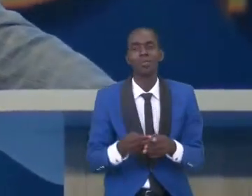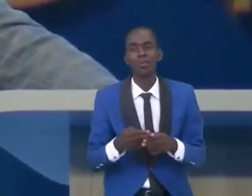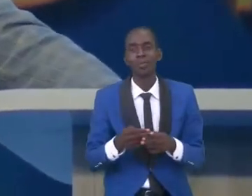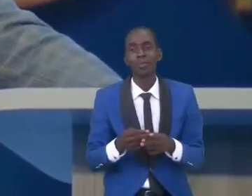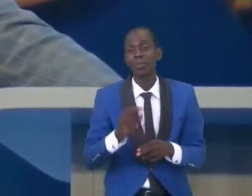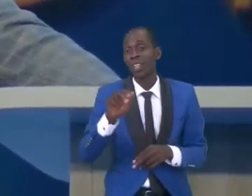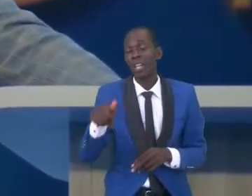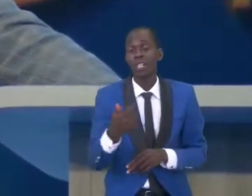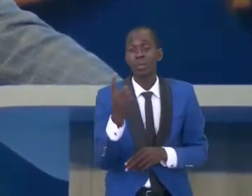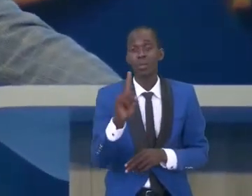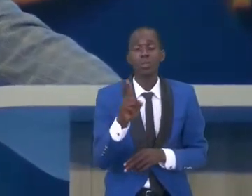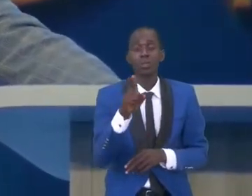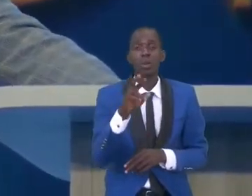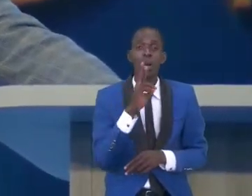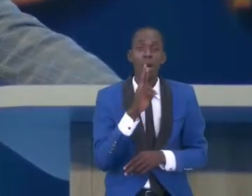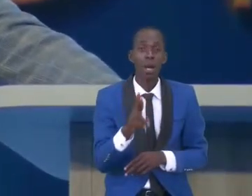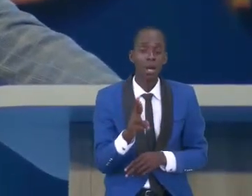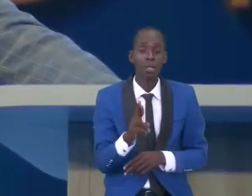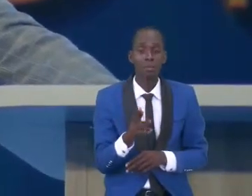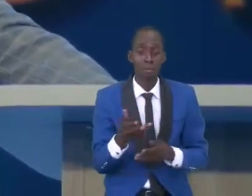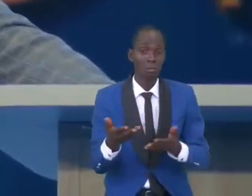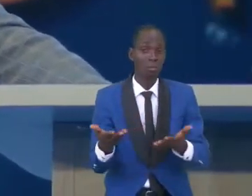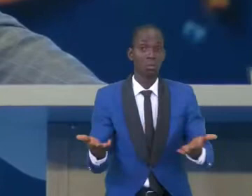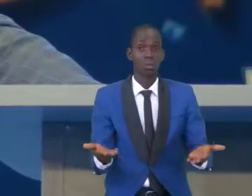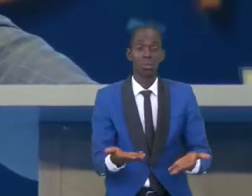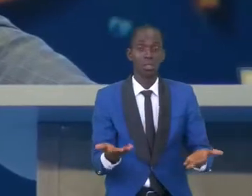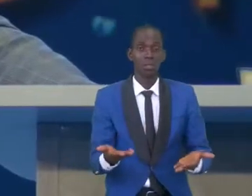Anywhere you are, over here,